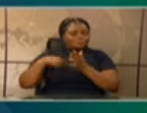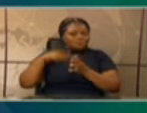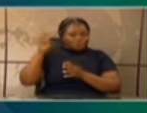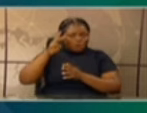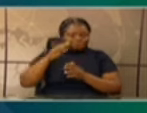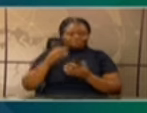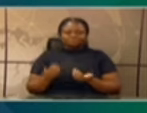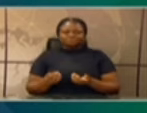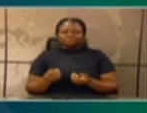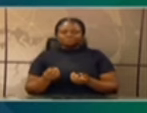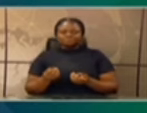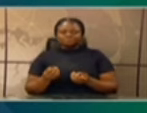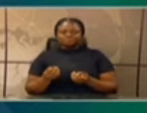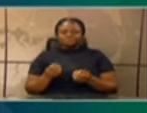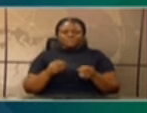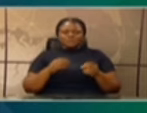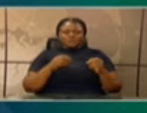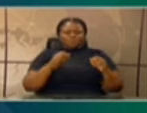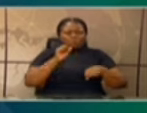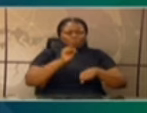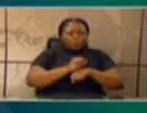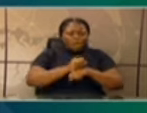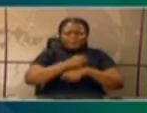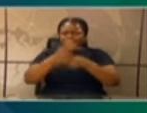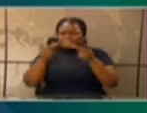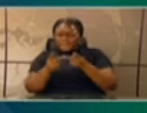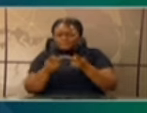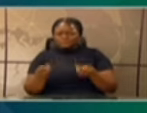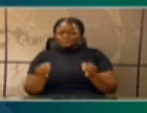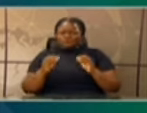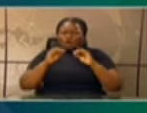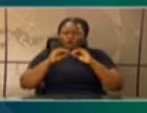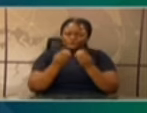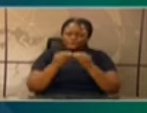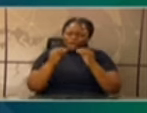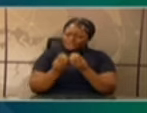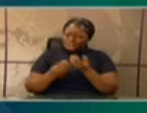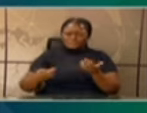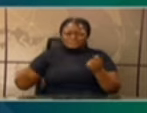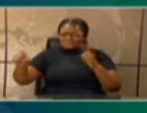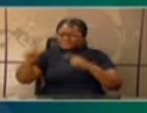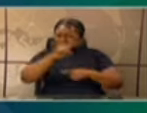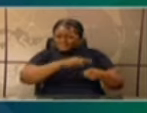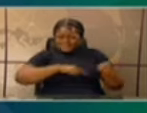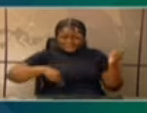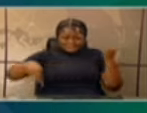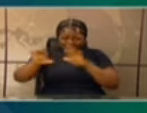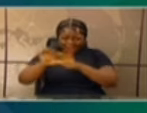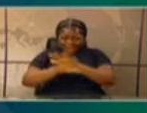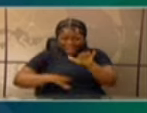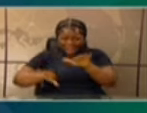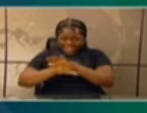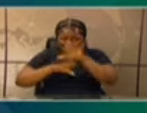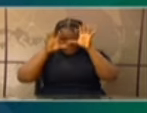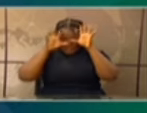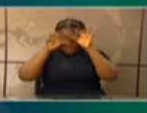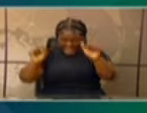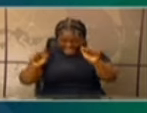Nyuakuo any crocket and getting pun to a near my hoodwa. A share of my penny at